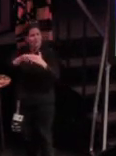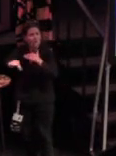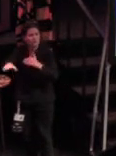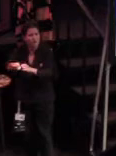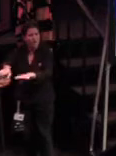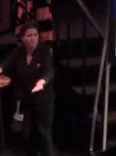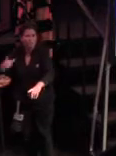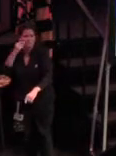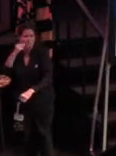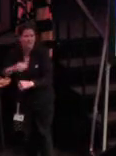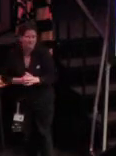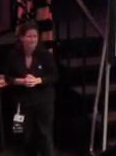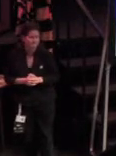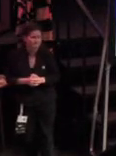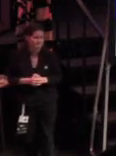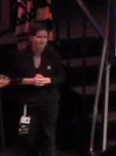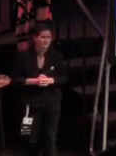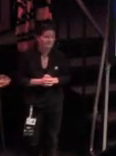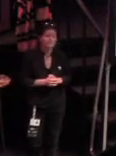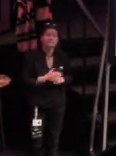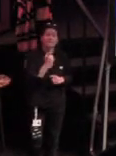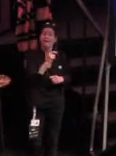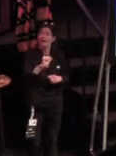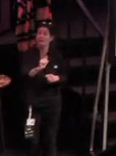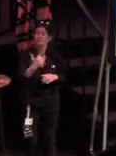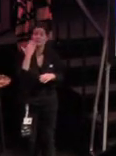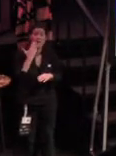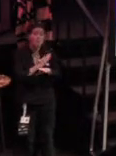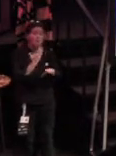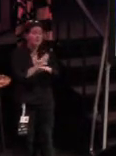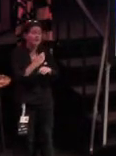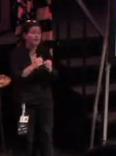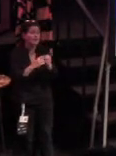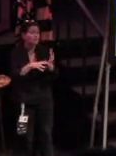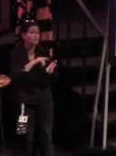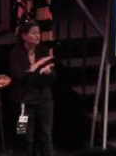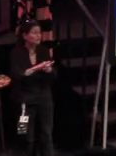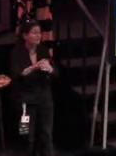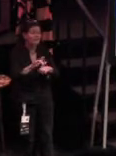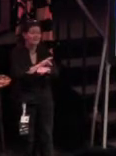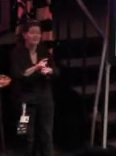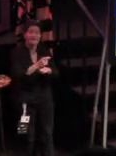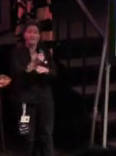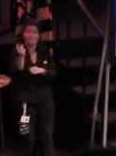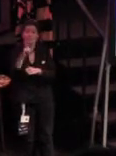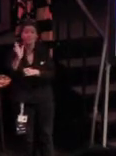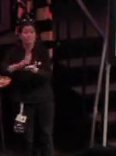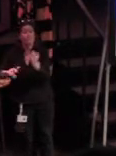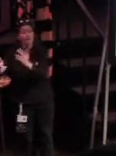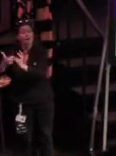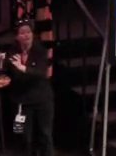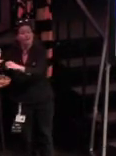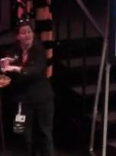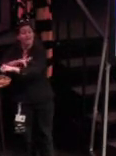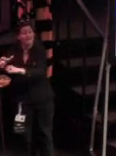week before I was leaving the bush, there were drinks, and a few people from the Lyric came over to have drinks, and I was really excited because I